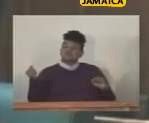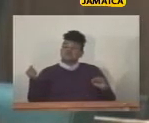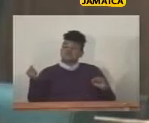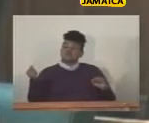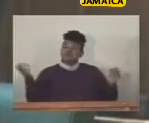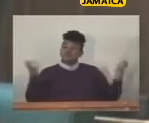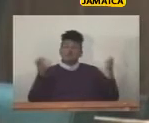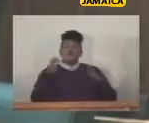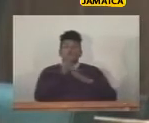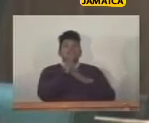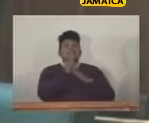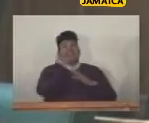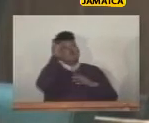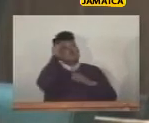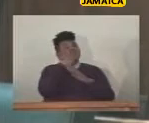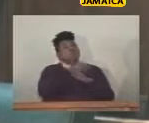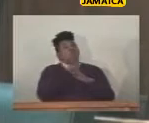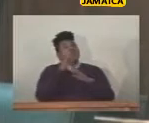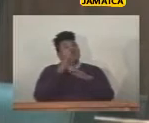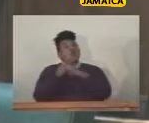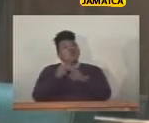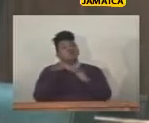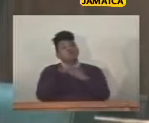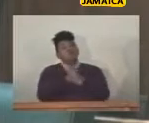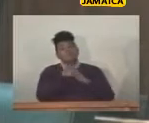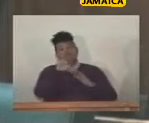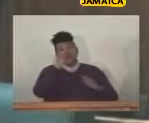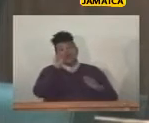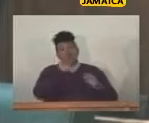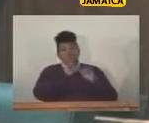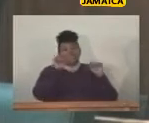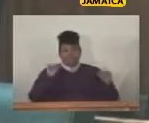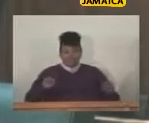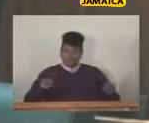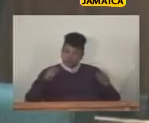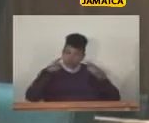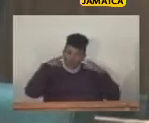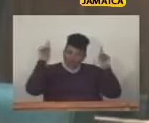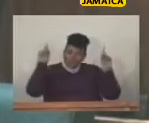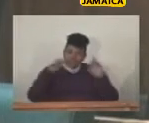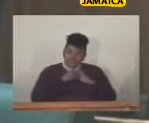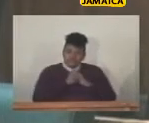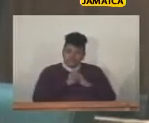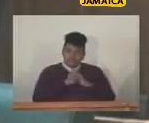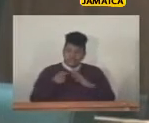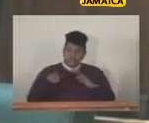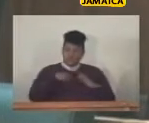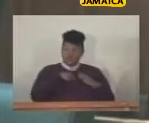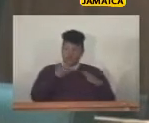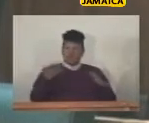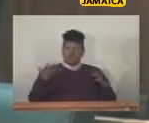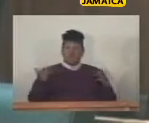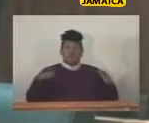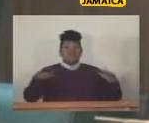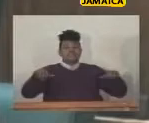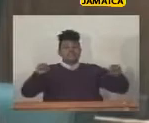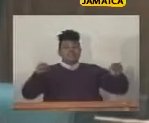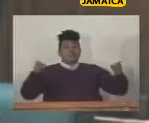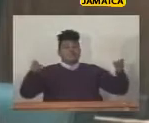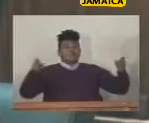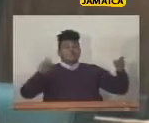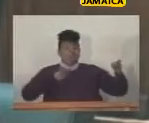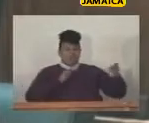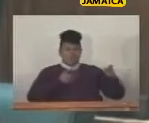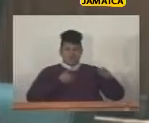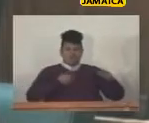leader of government business called the criminal ecosystem is working. And we are taking back control of